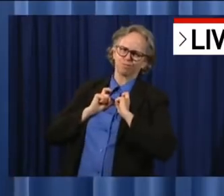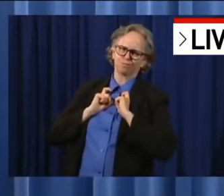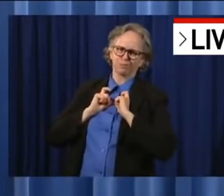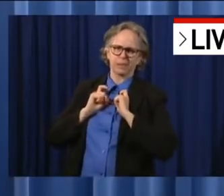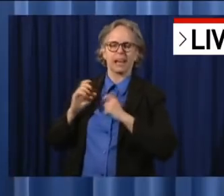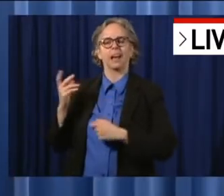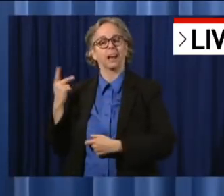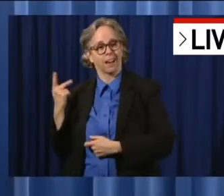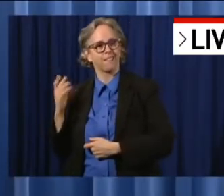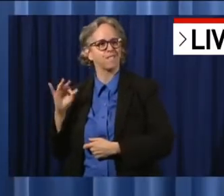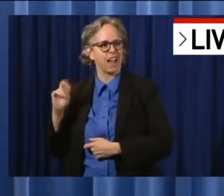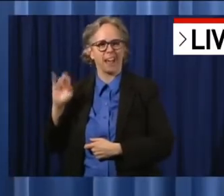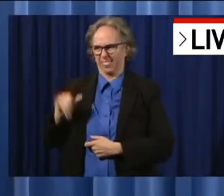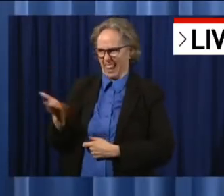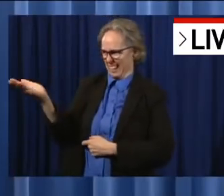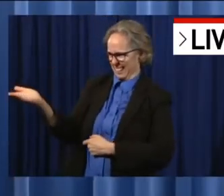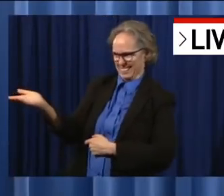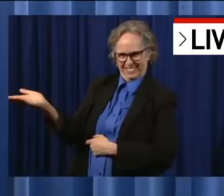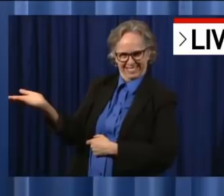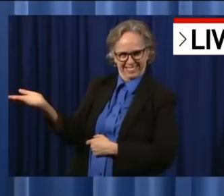the mask.